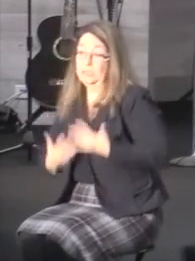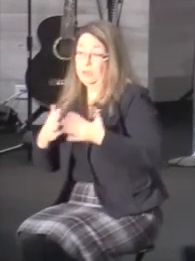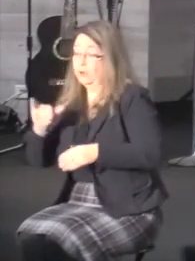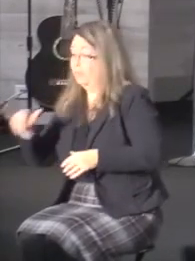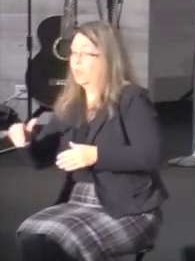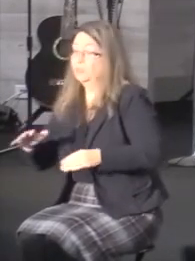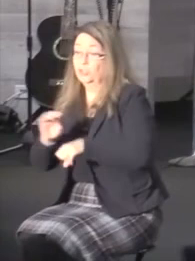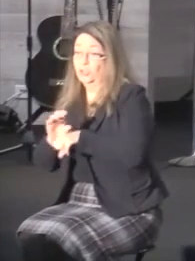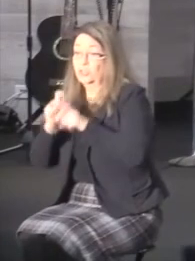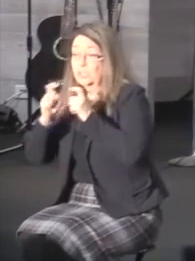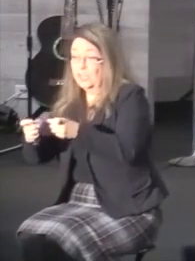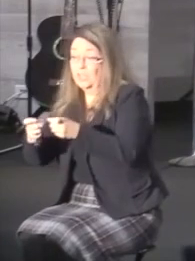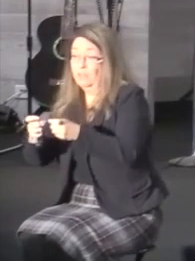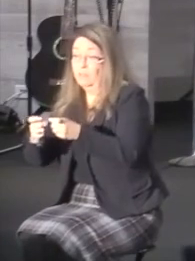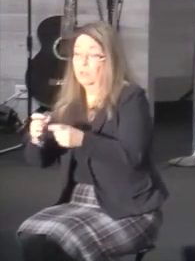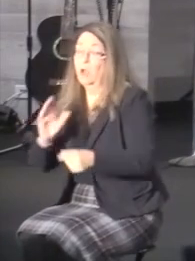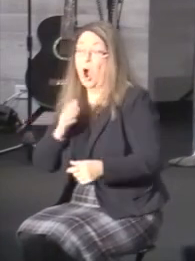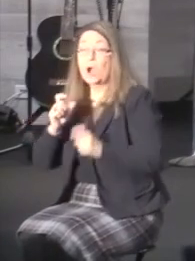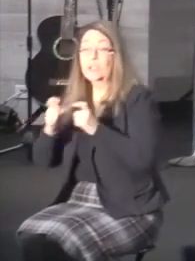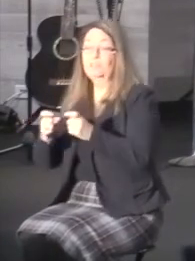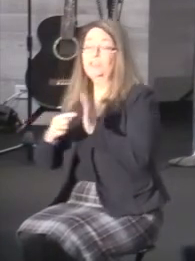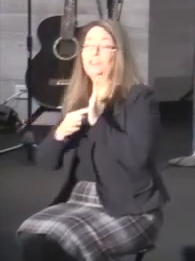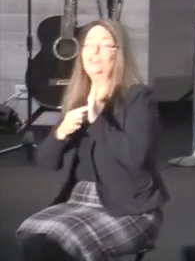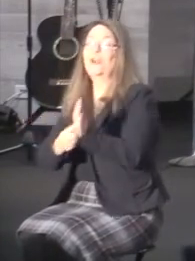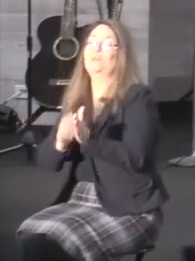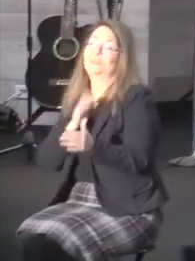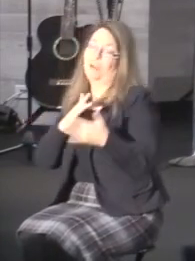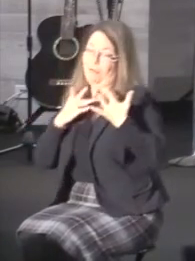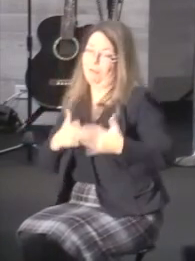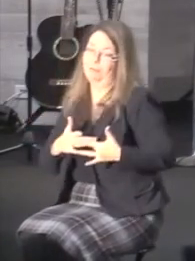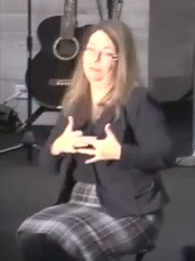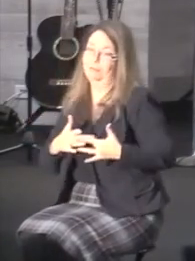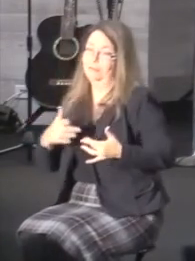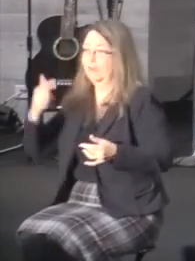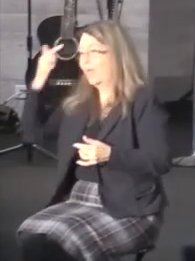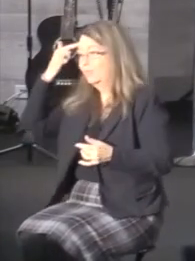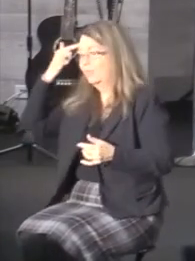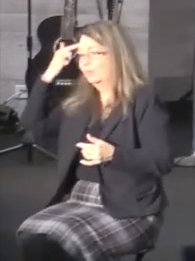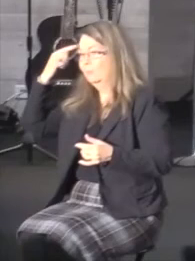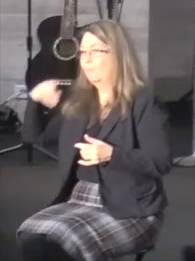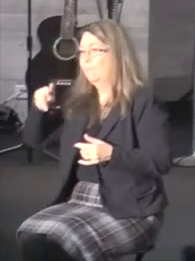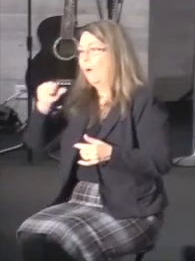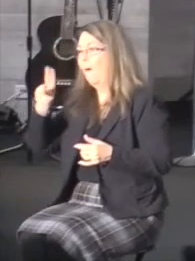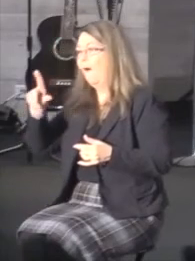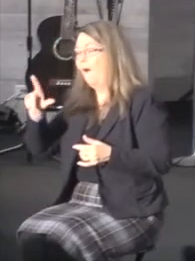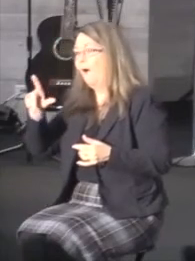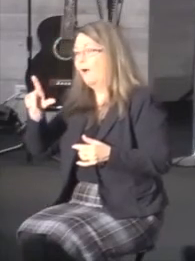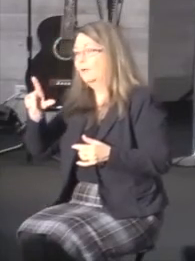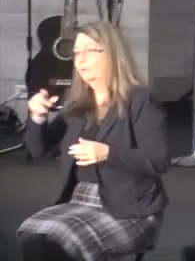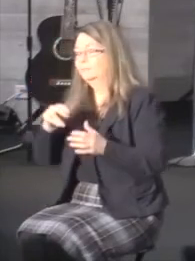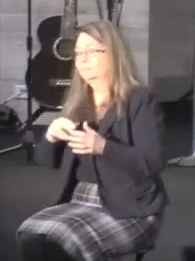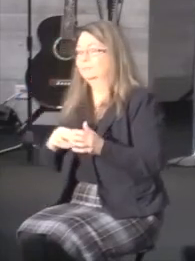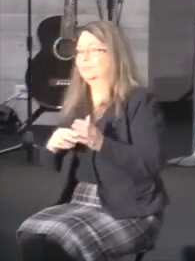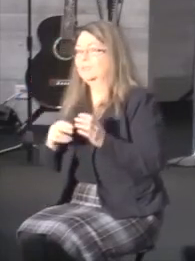that. Because our giving reflects our heart. And really what I think Paul was getting at is, look, your giving is a reflection of